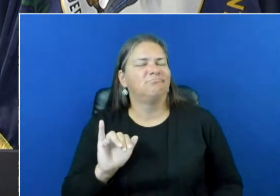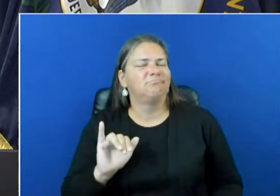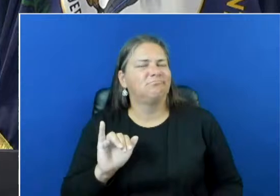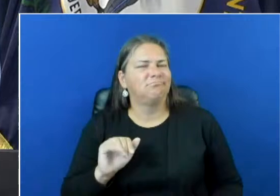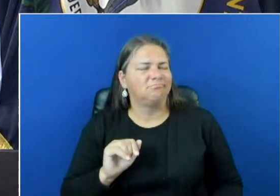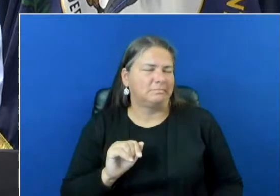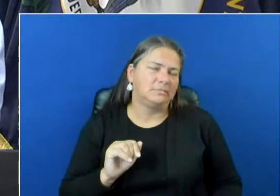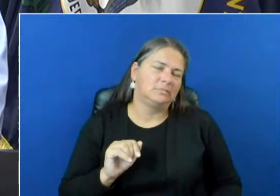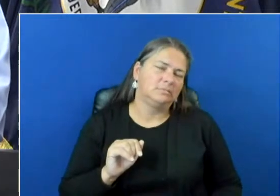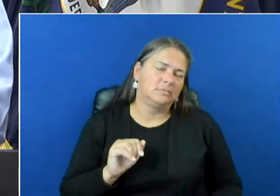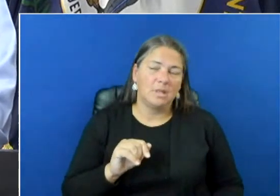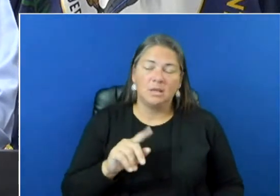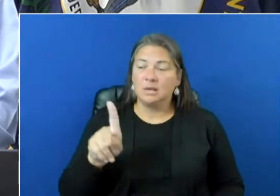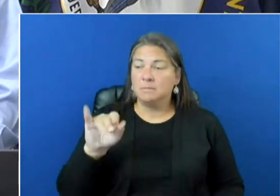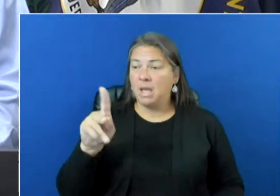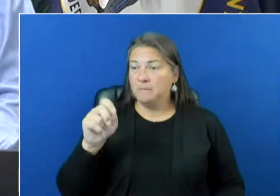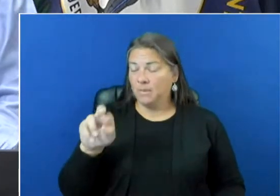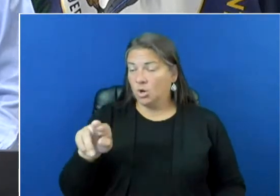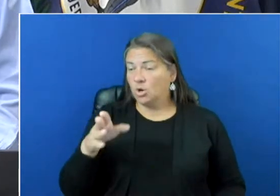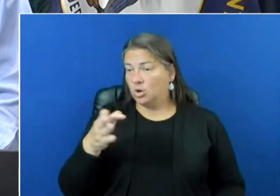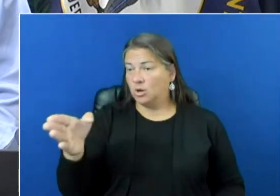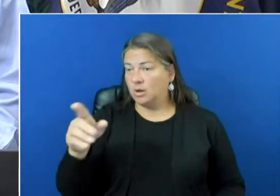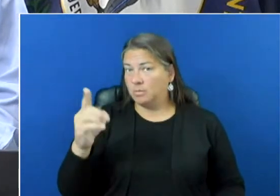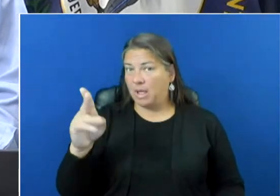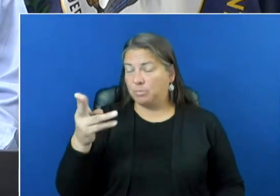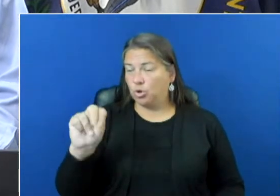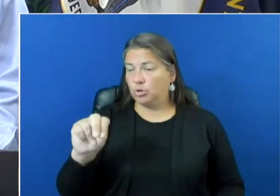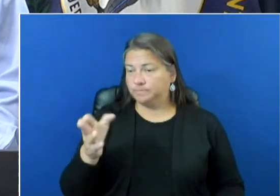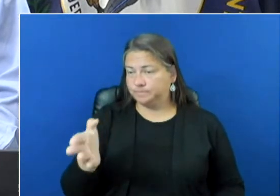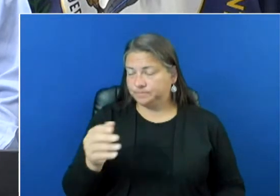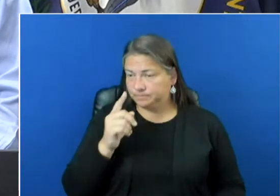Piper Hudspeth Blackburn, AP.